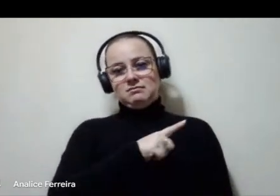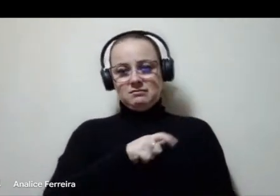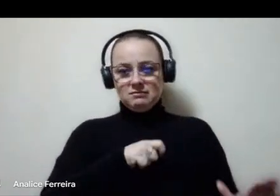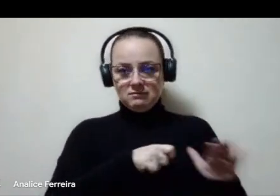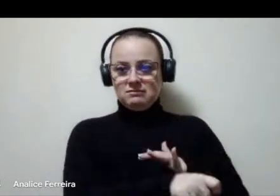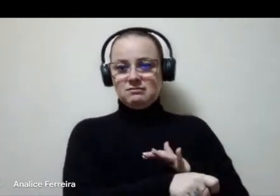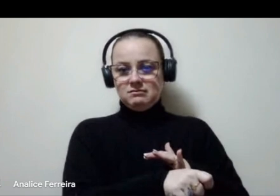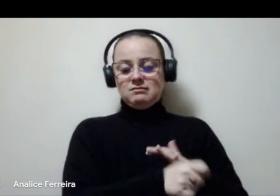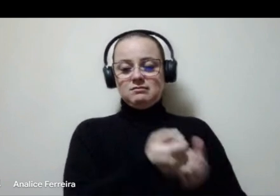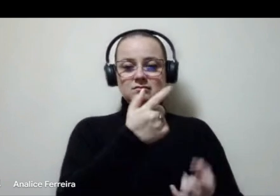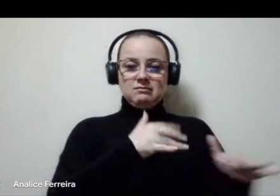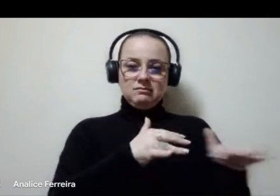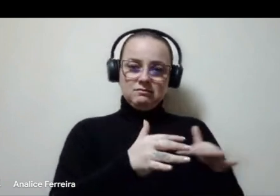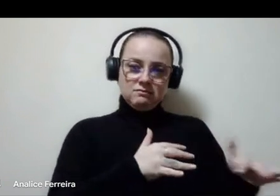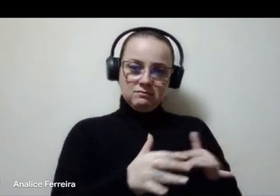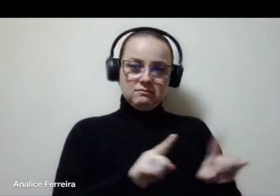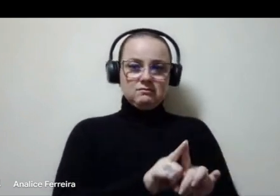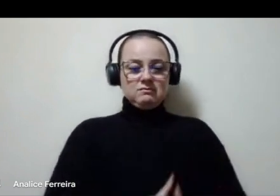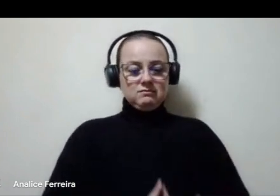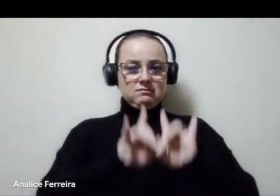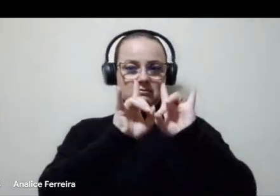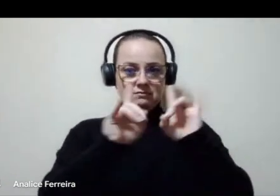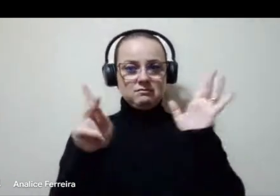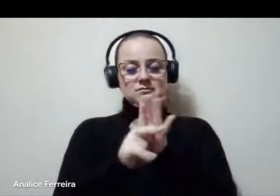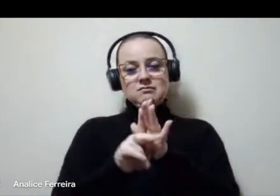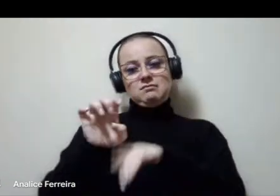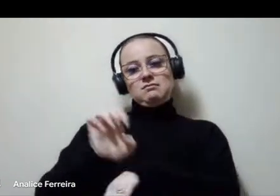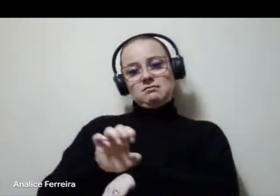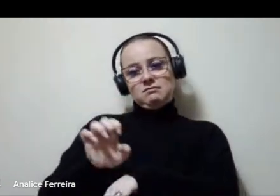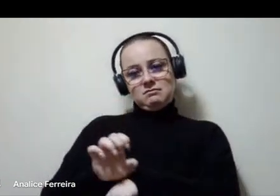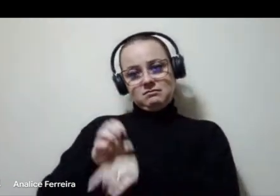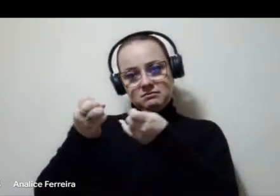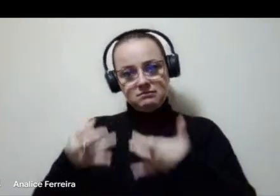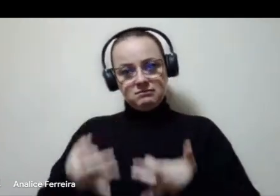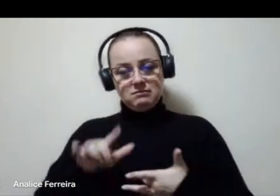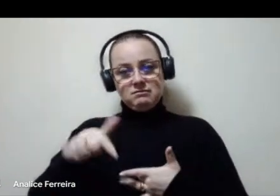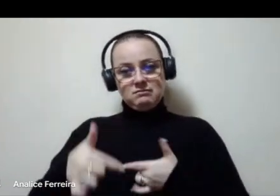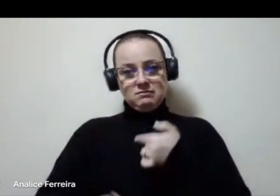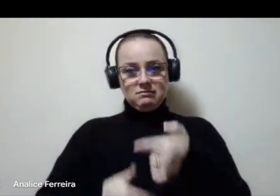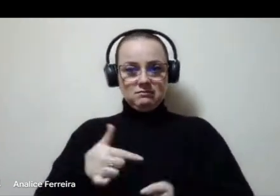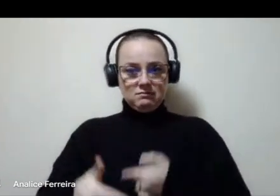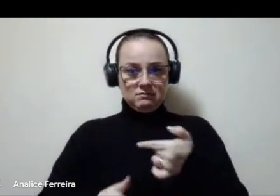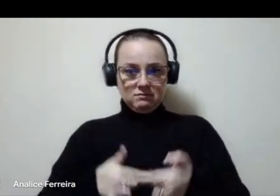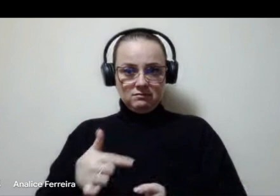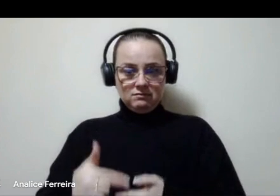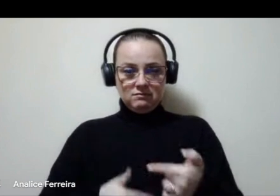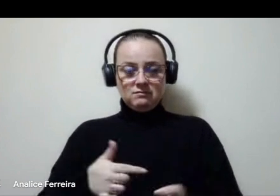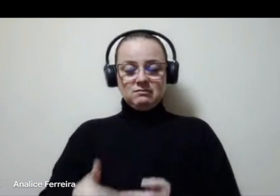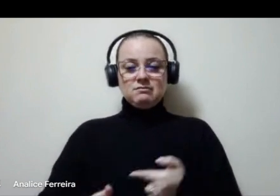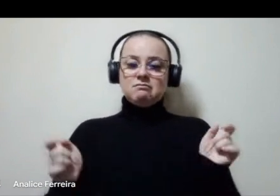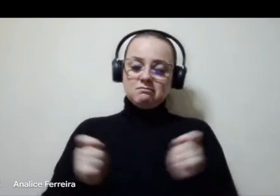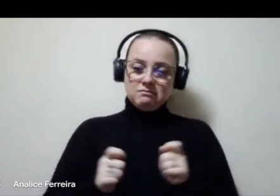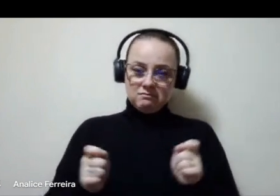ações and prédios that are from the State, that is to be able to, just after that, workers and the cultural workers can have